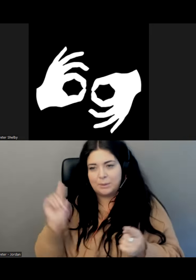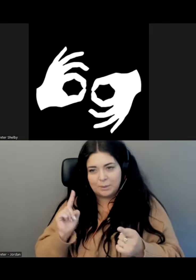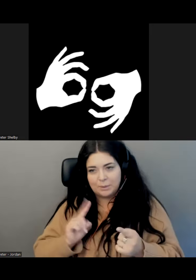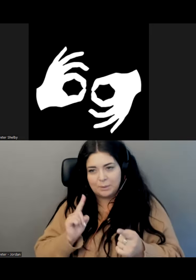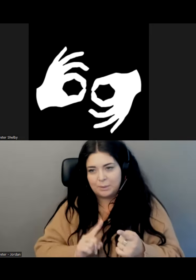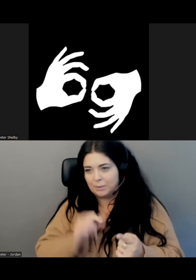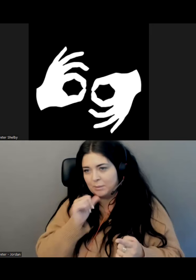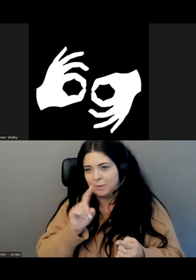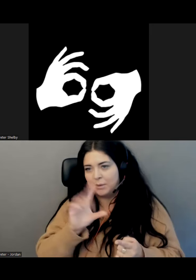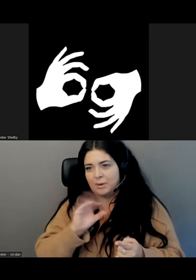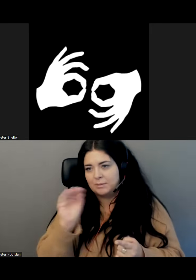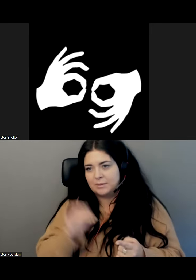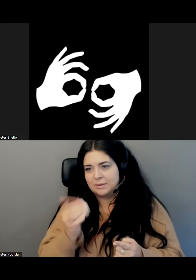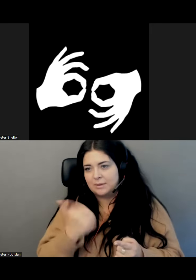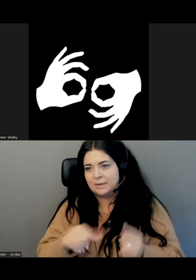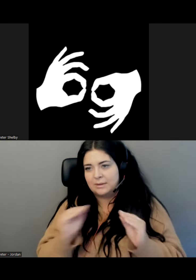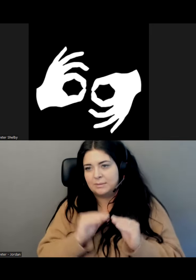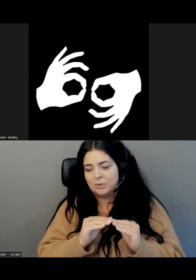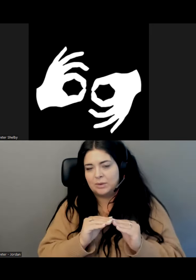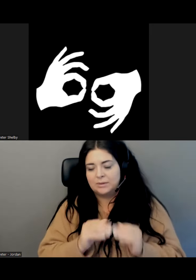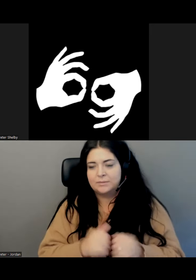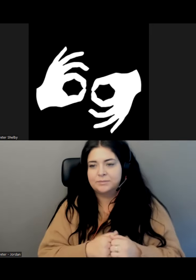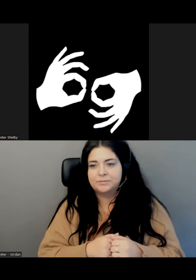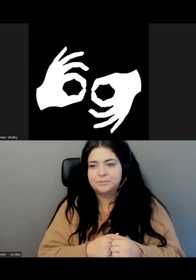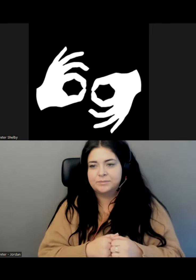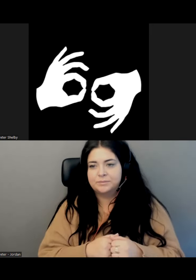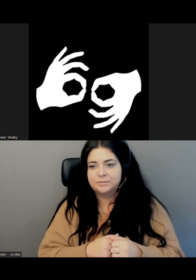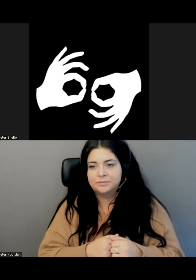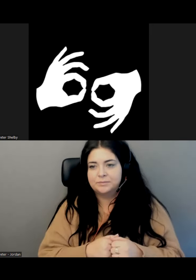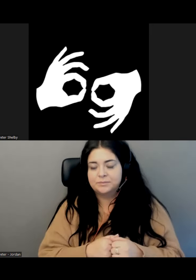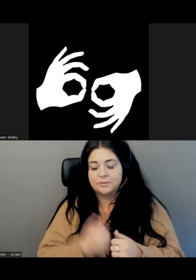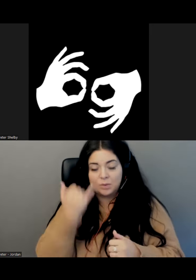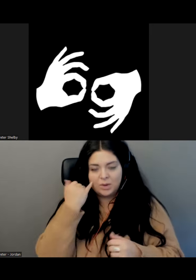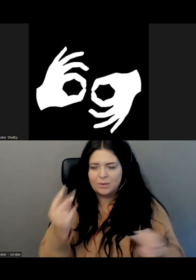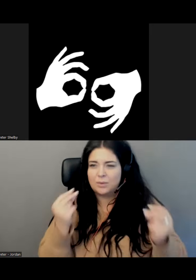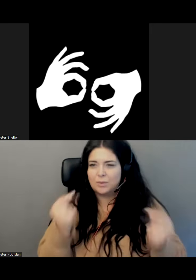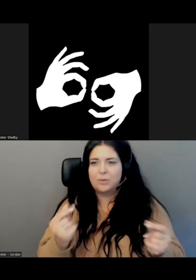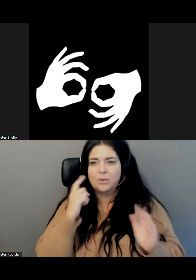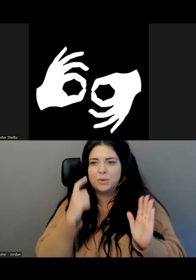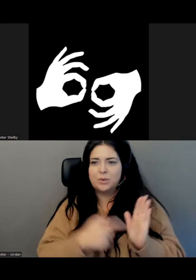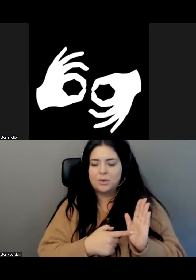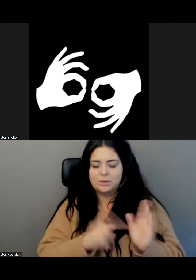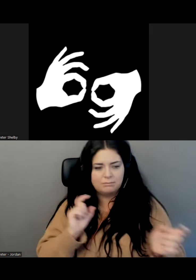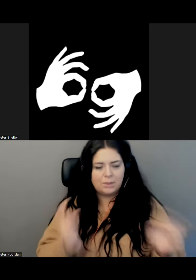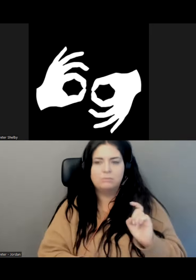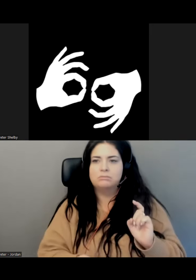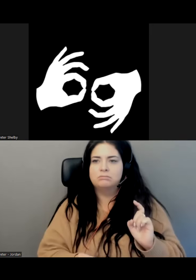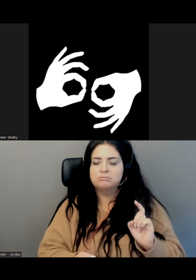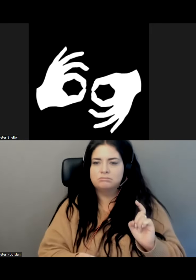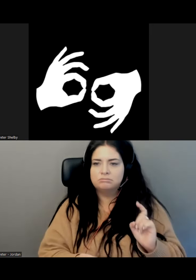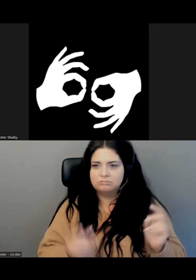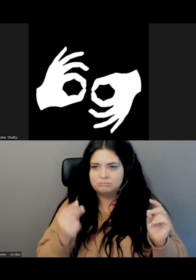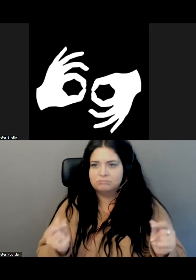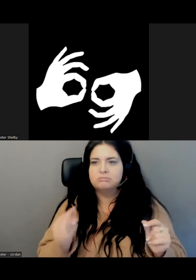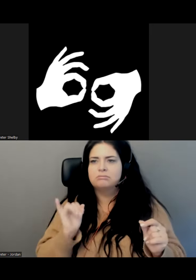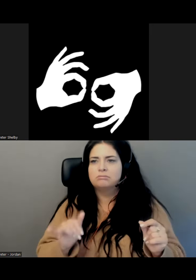and less. So certainly if you notice any sudden change in your hearing like that, that's something that you